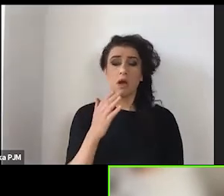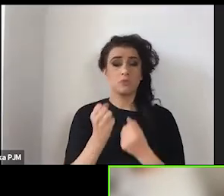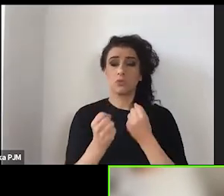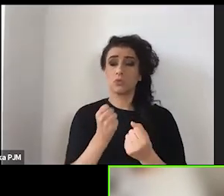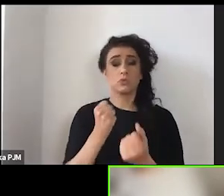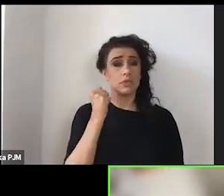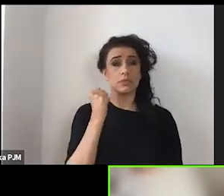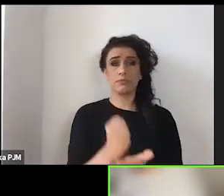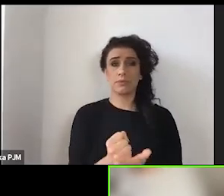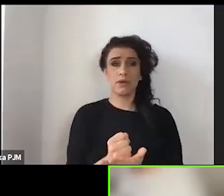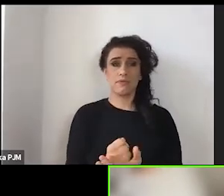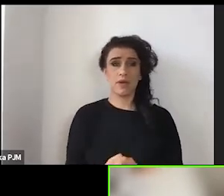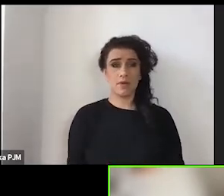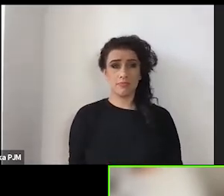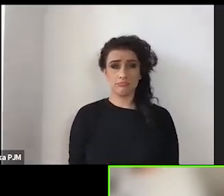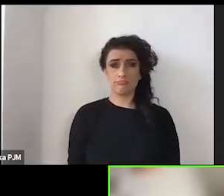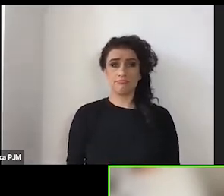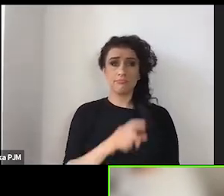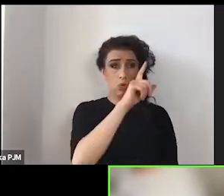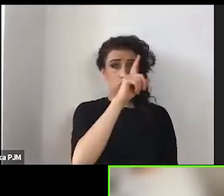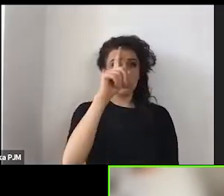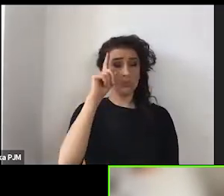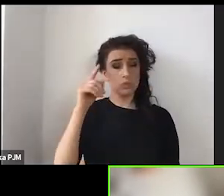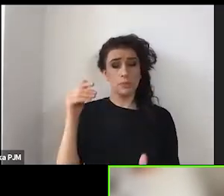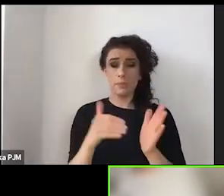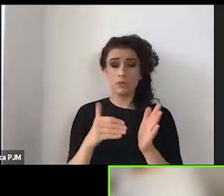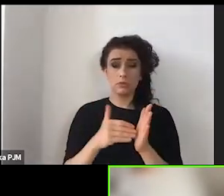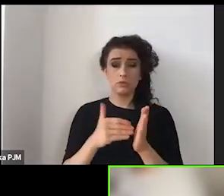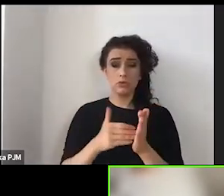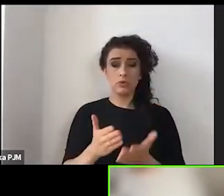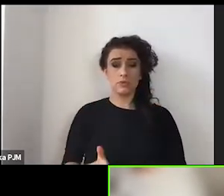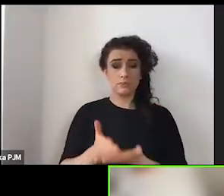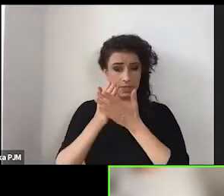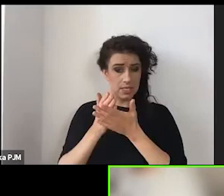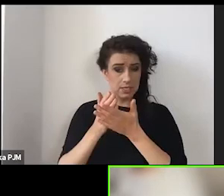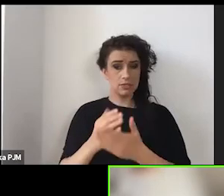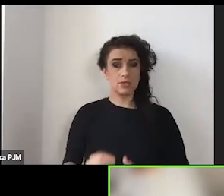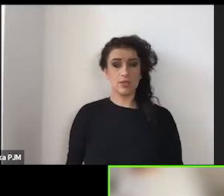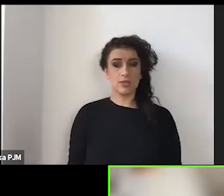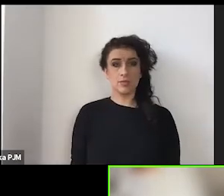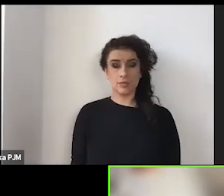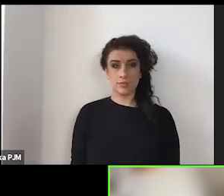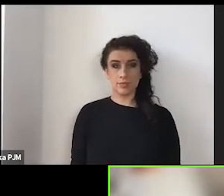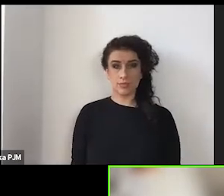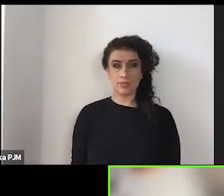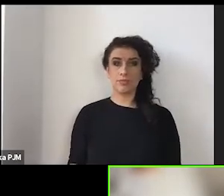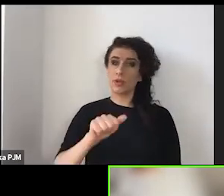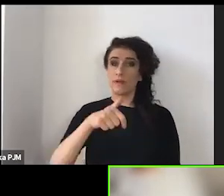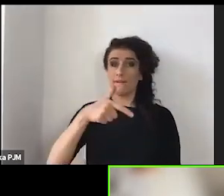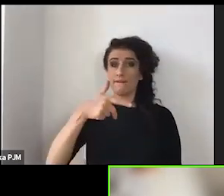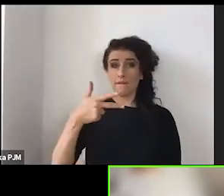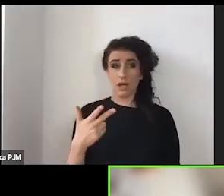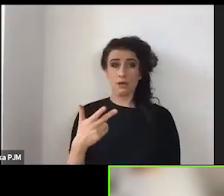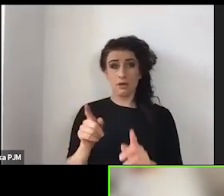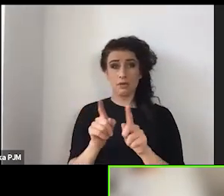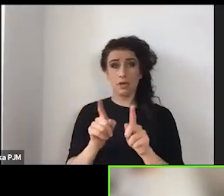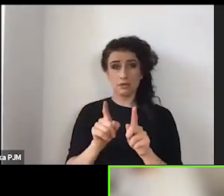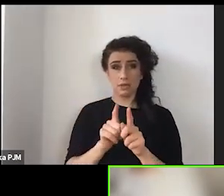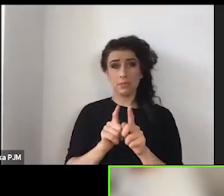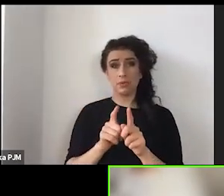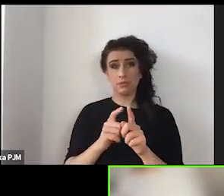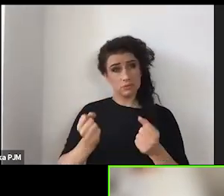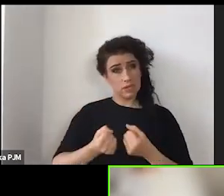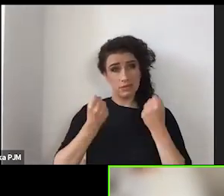efforts were done by other institutions providing on free toll lines to call them and ask